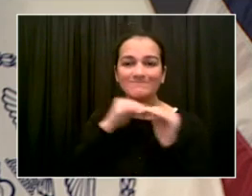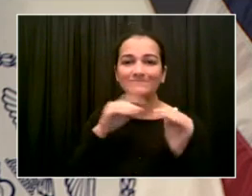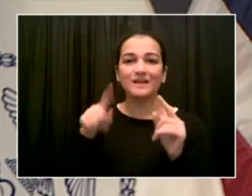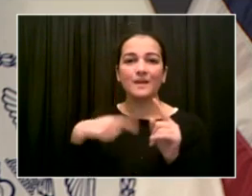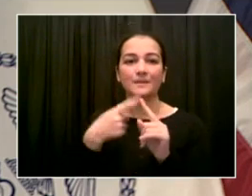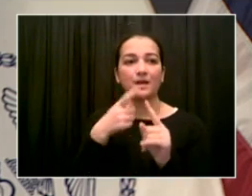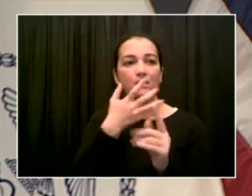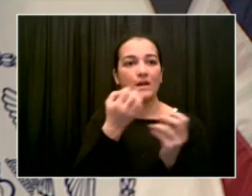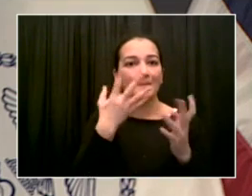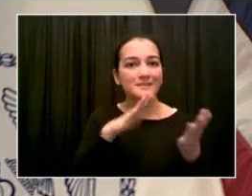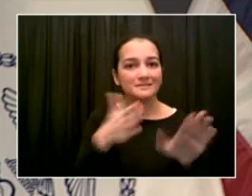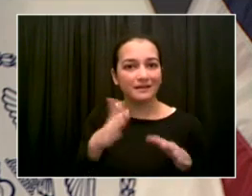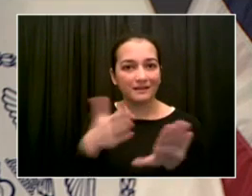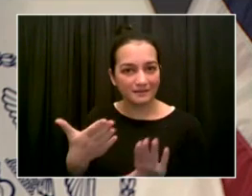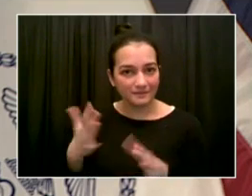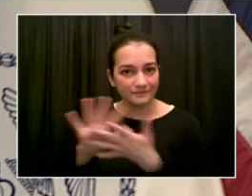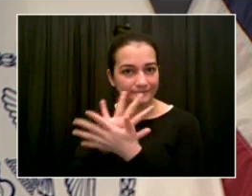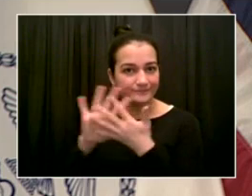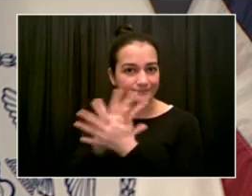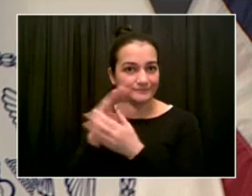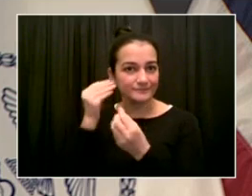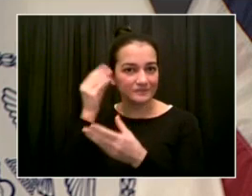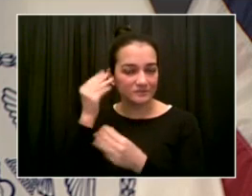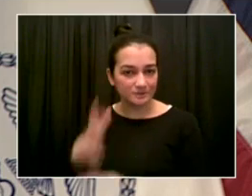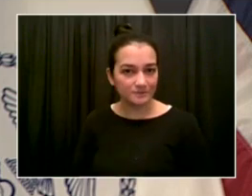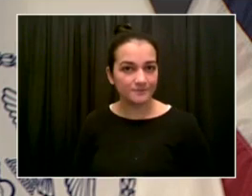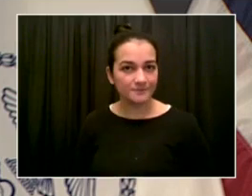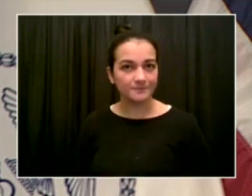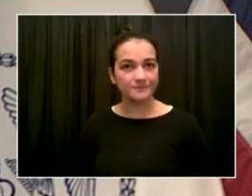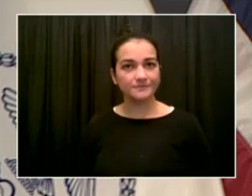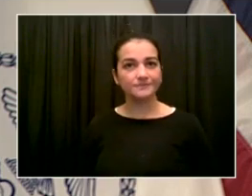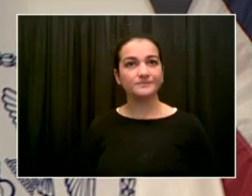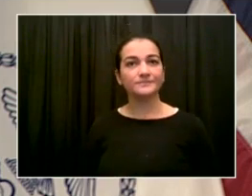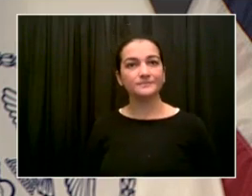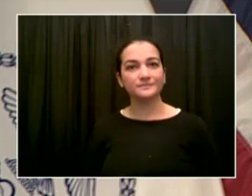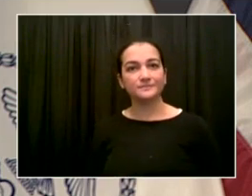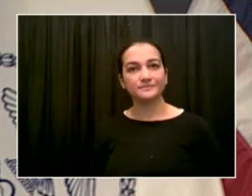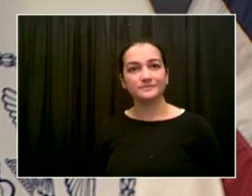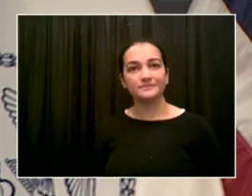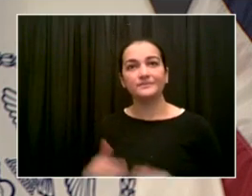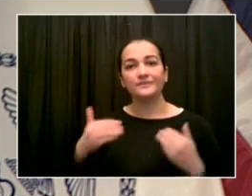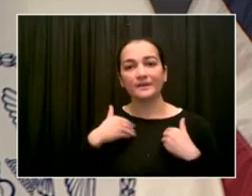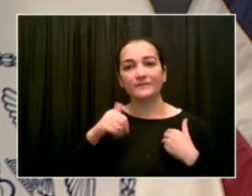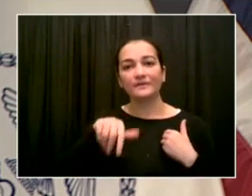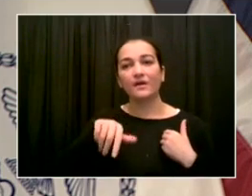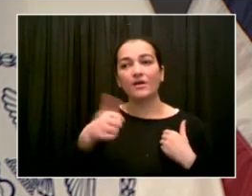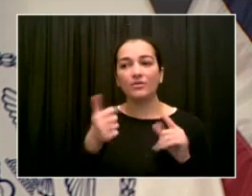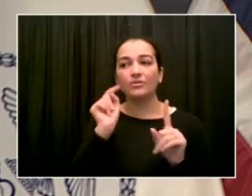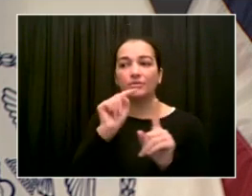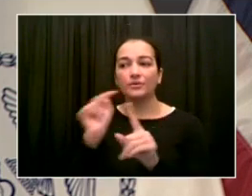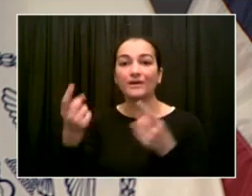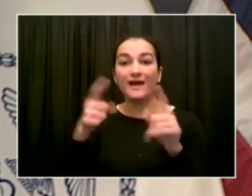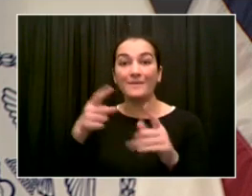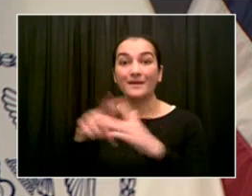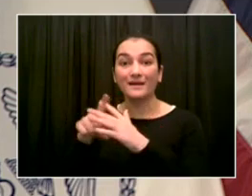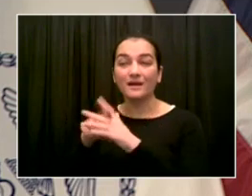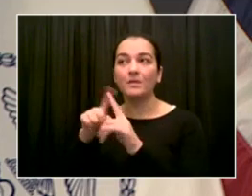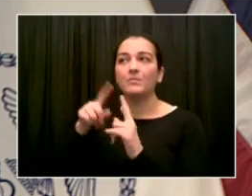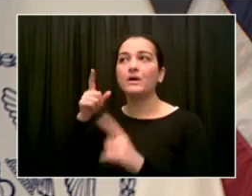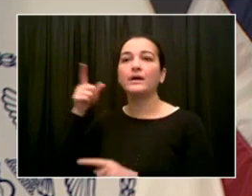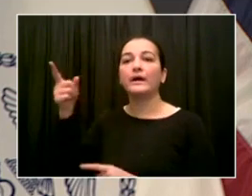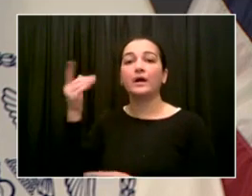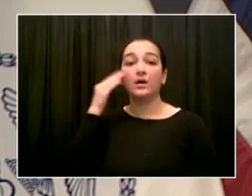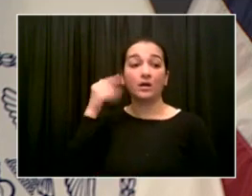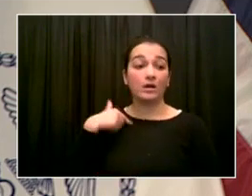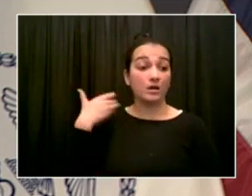So I think all of that is important information the people deserve, and the most important thing is how we make sure it never,